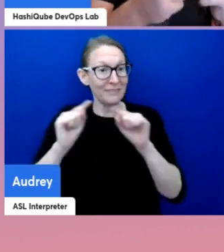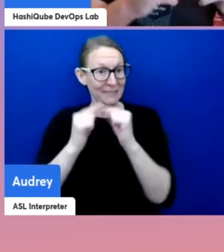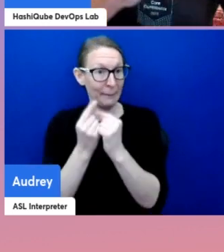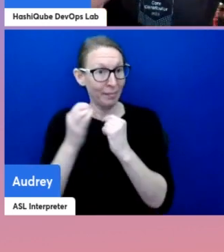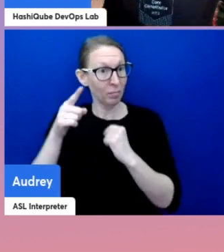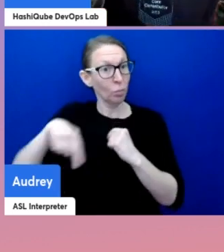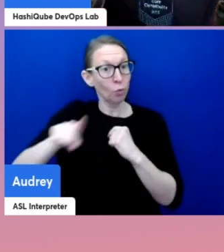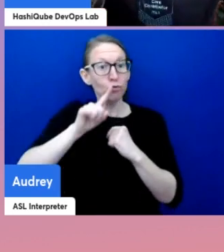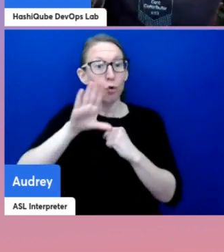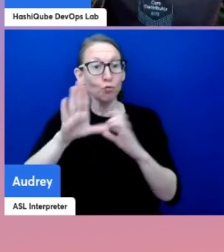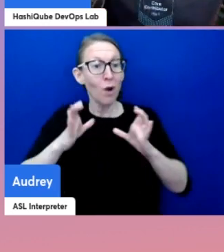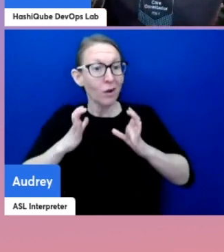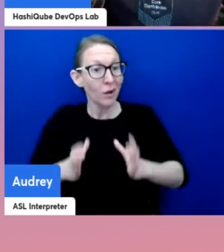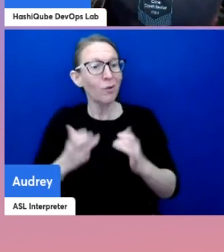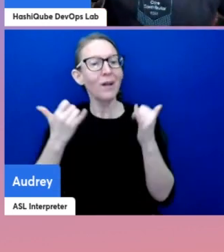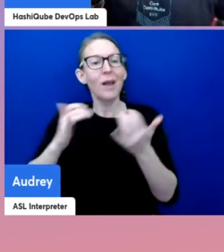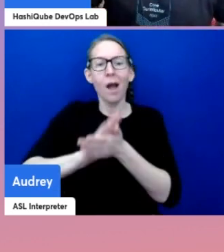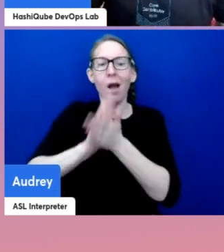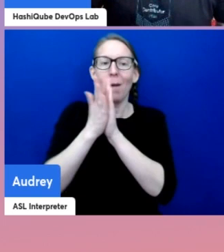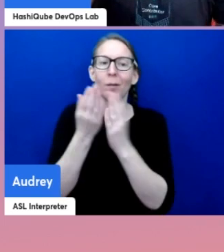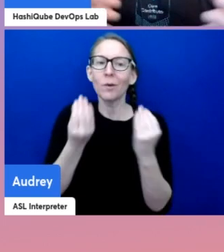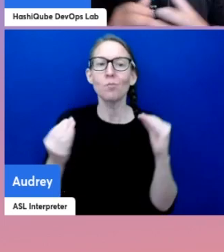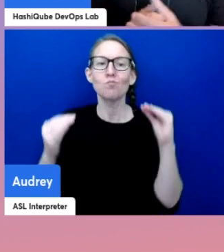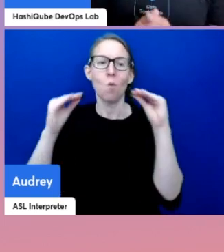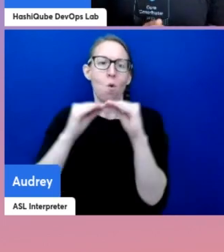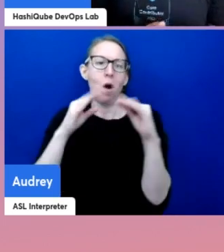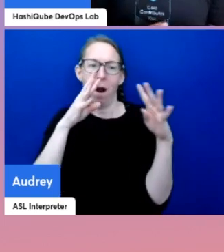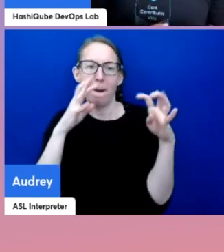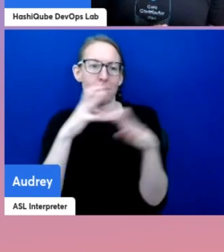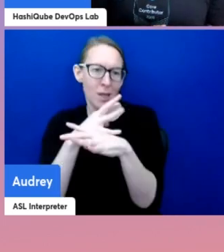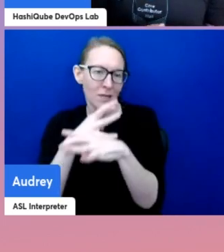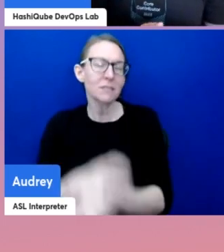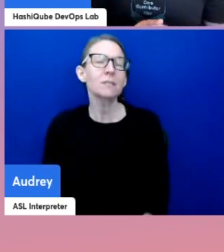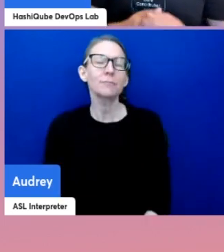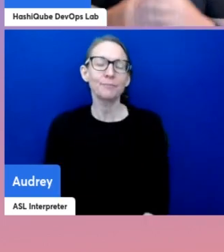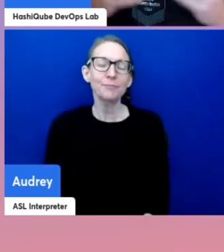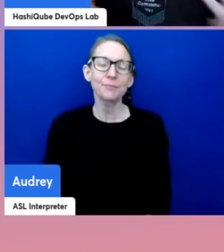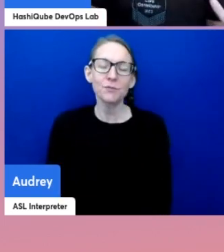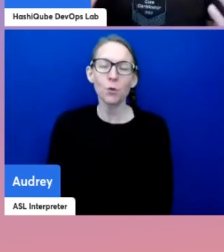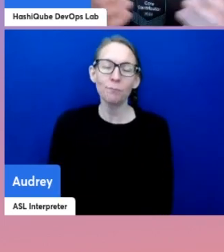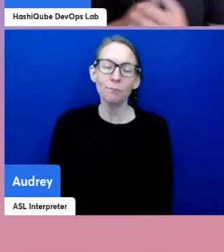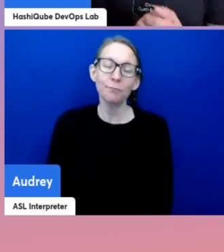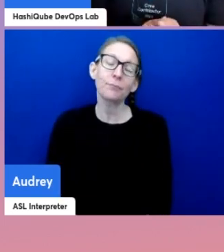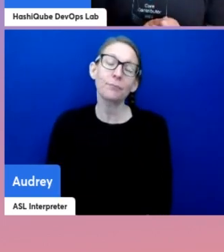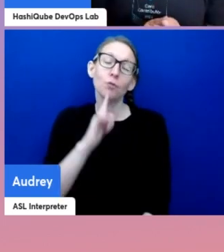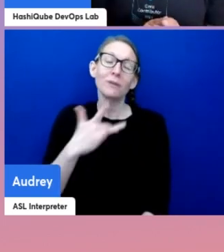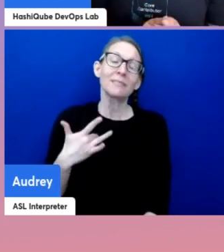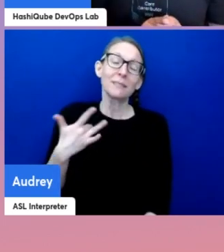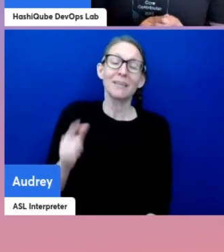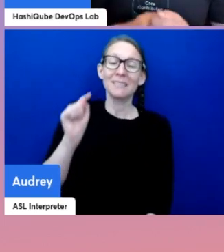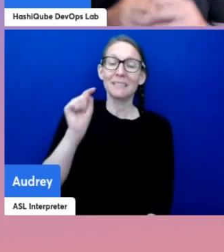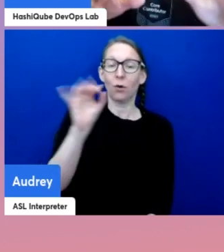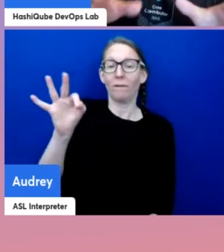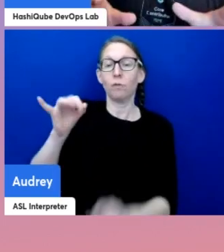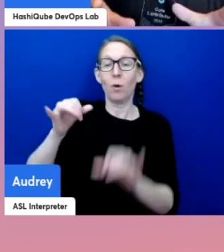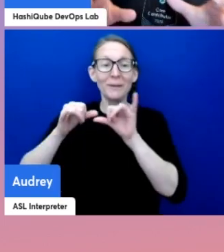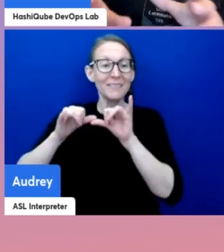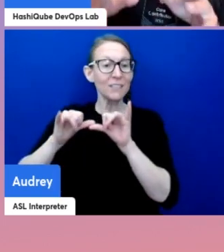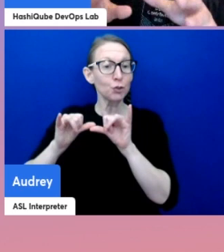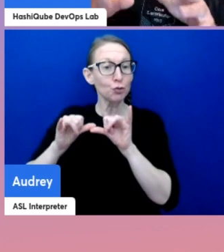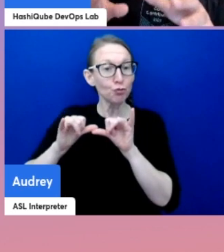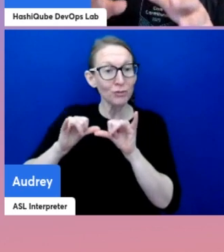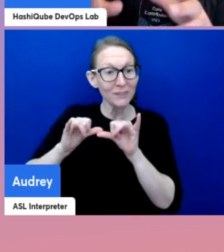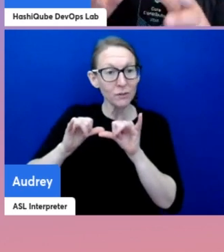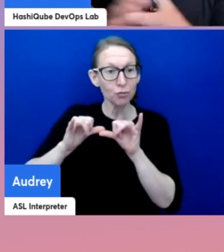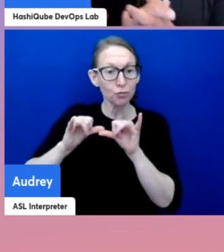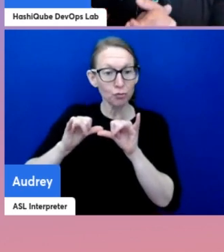customers, now it becomes even more complex. So typically Terraform engineers are tasked